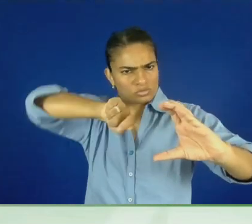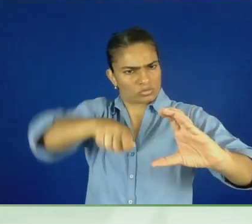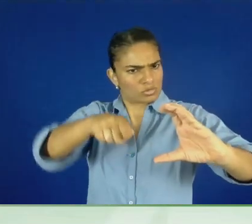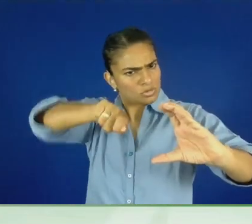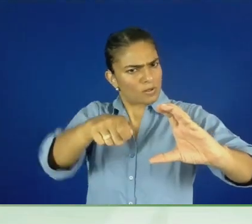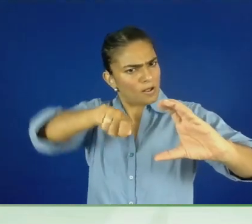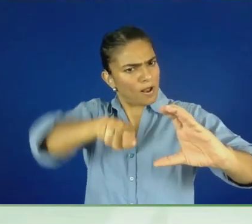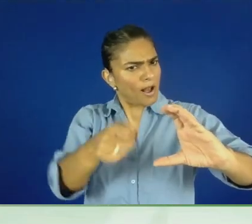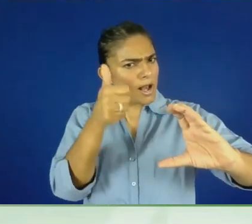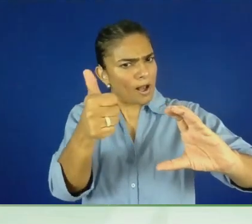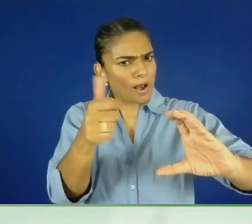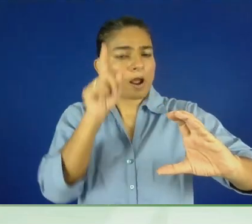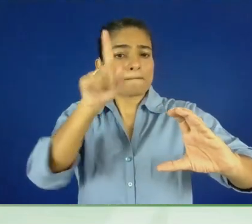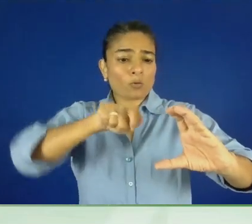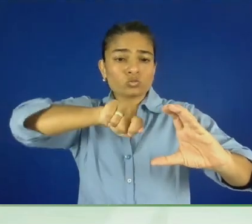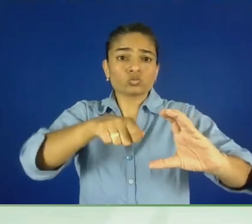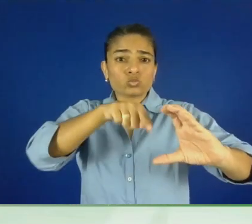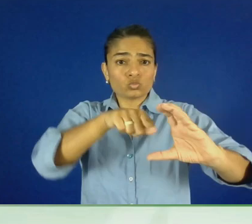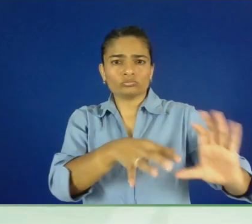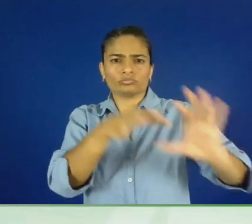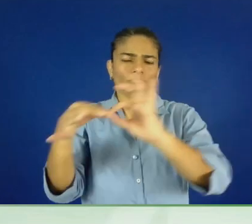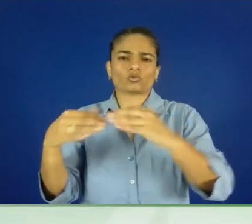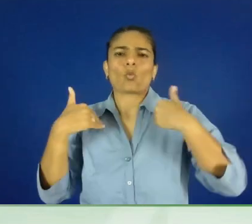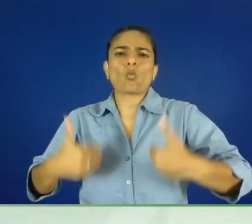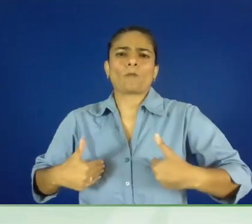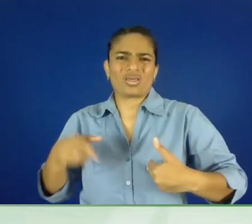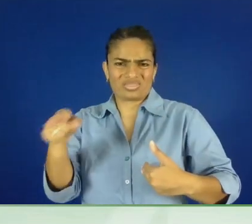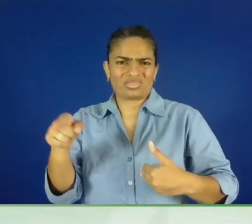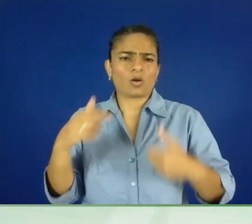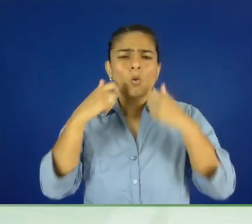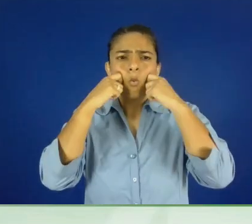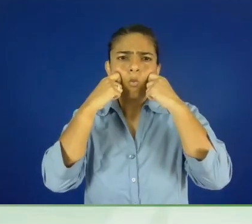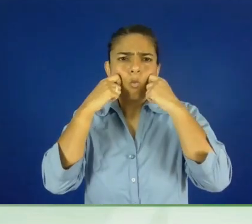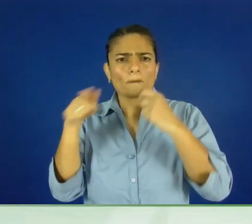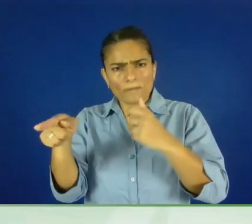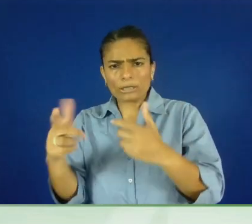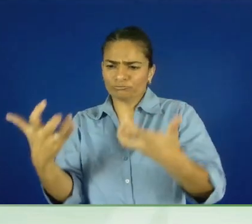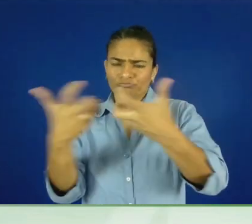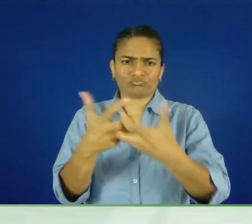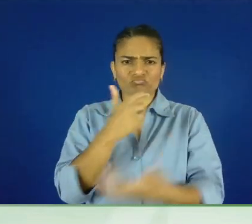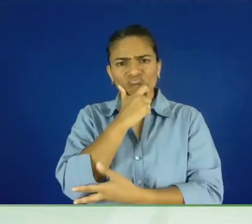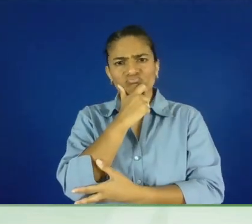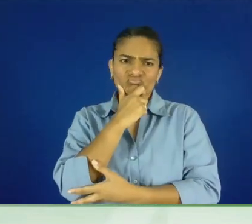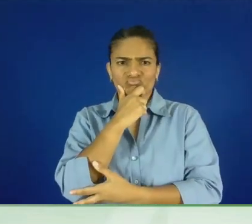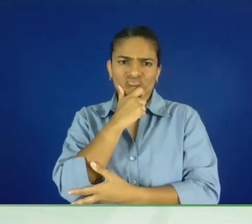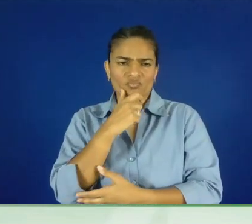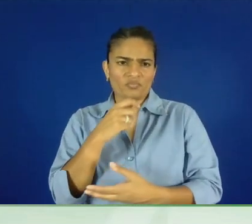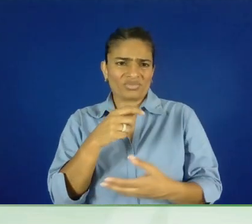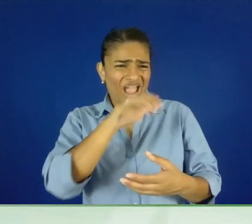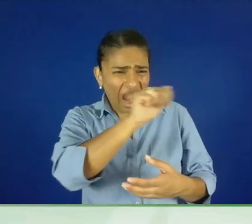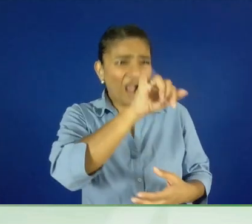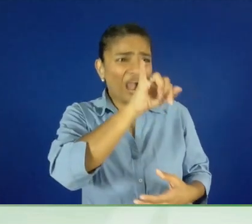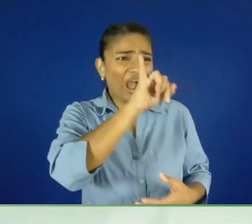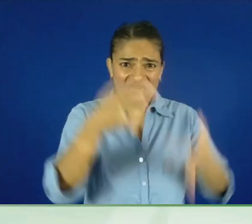human beings, and these are specific tools that determine whether or not you get the job, whether or not you keep your job, whether you get promoted. It's the